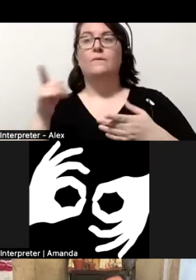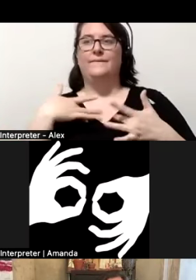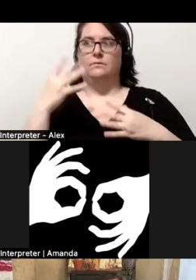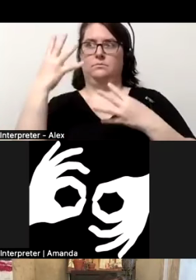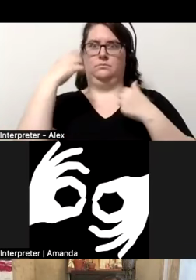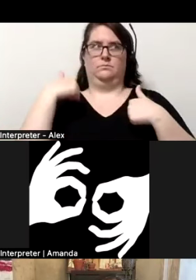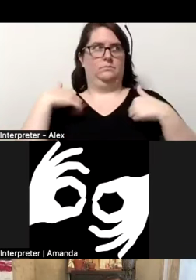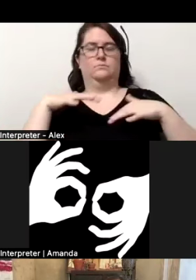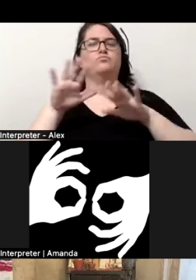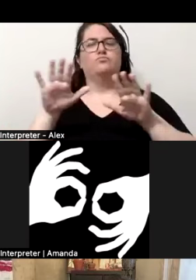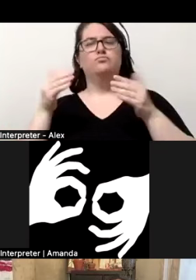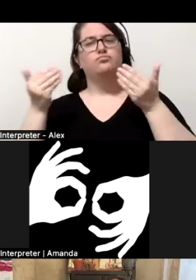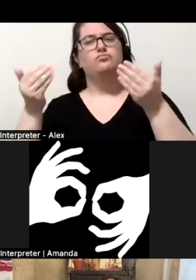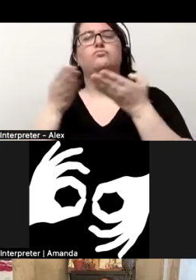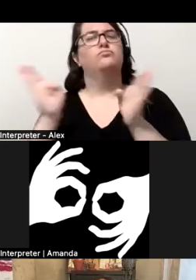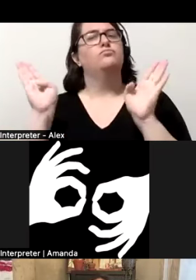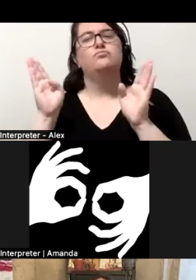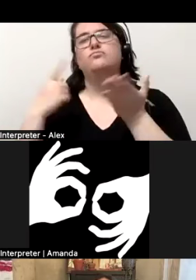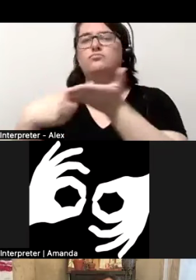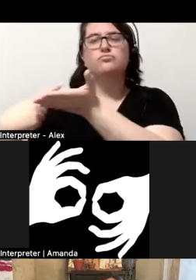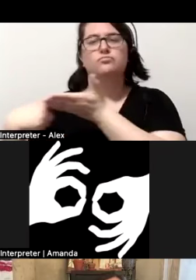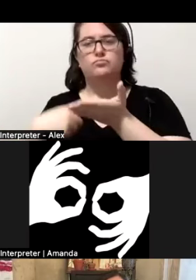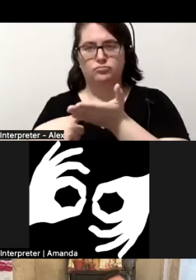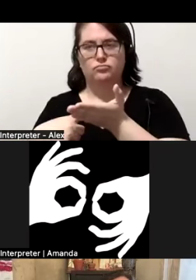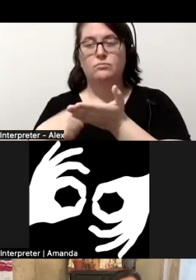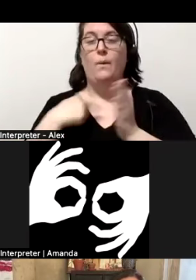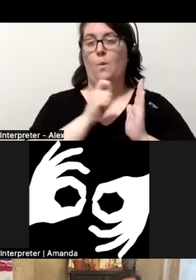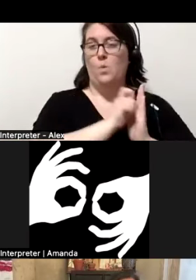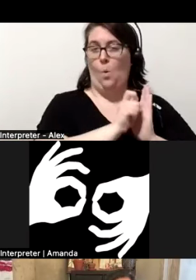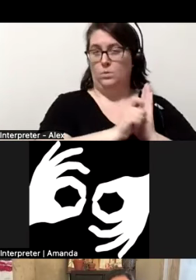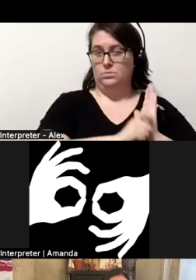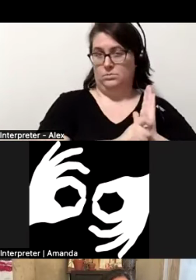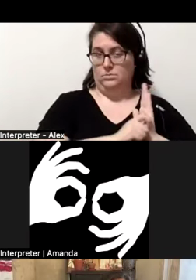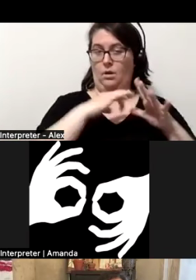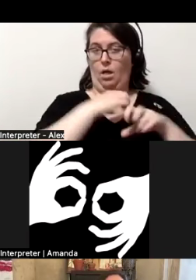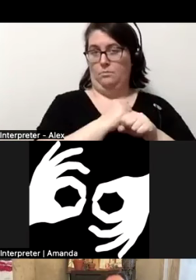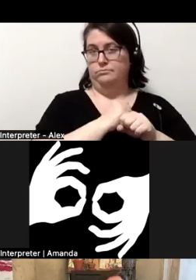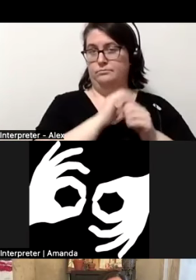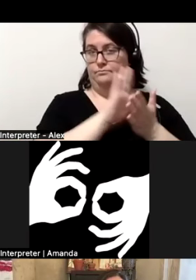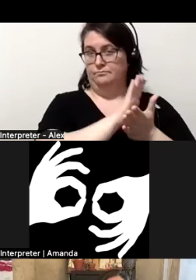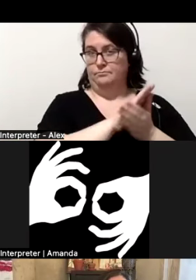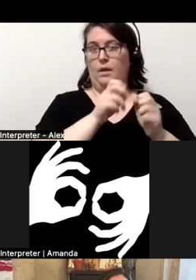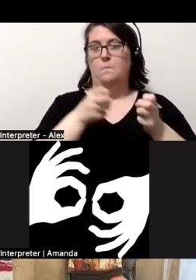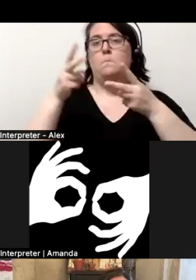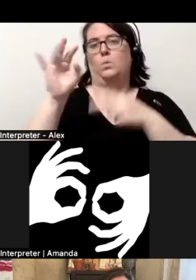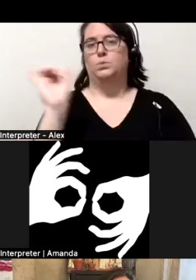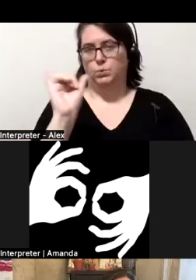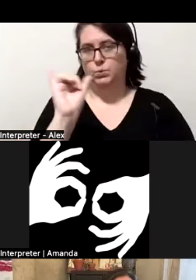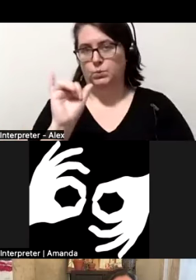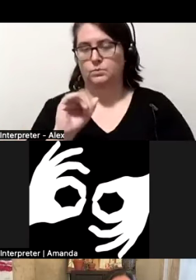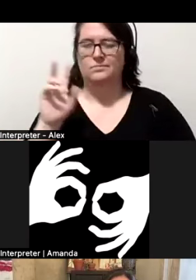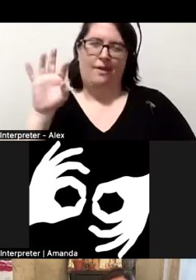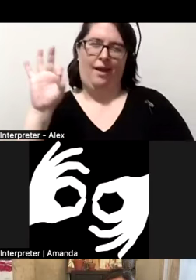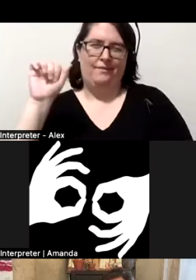questions anonymously. And then we will kind of make a report, an anonymized report of generally what questions were asked and what